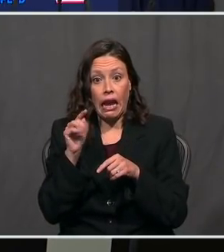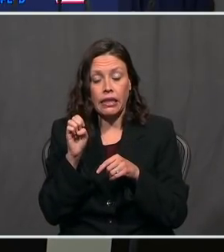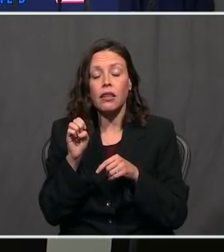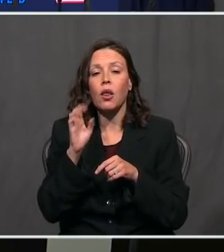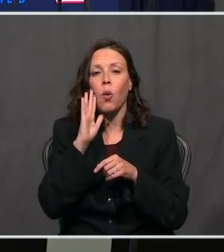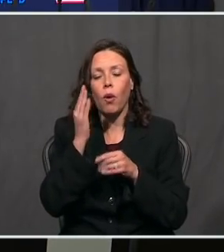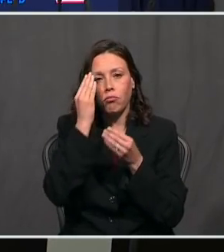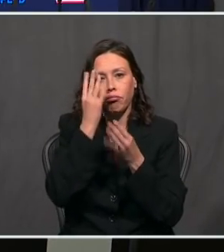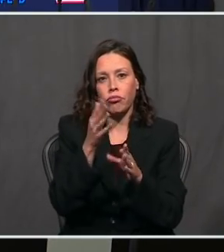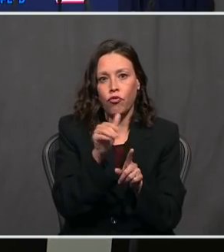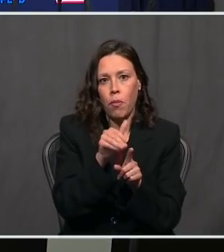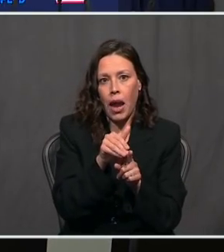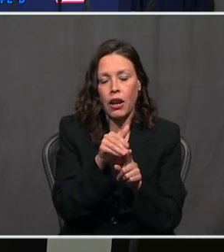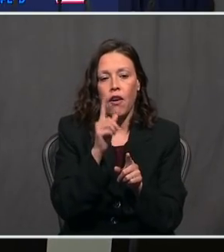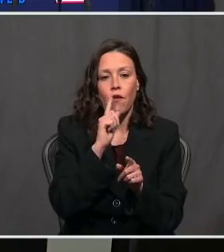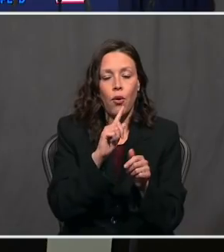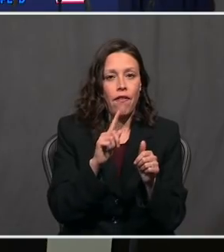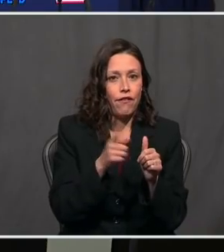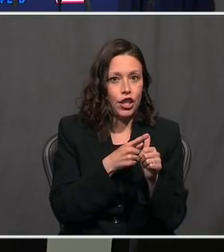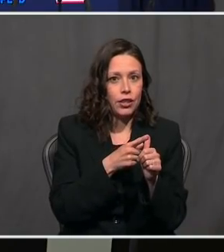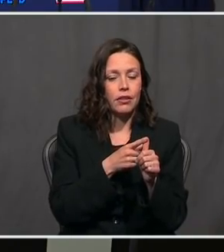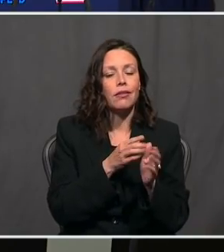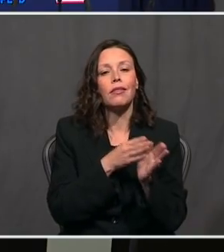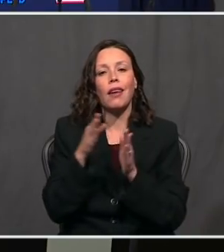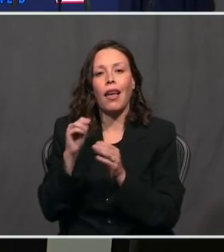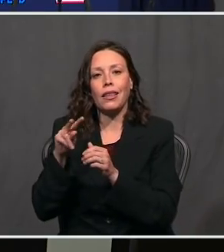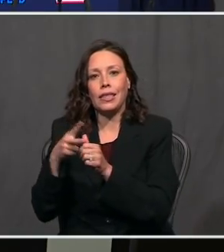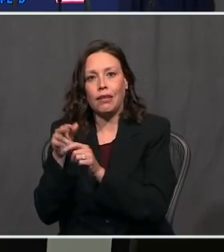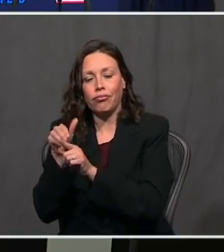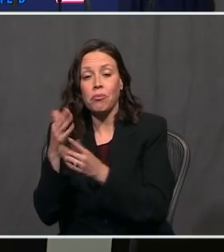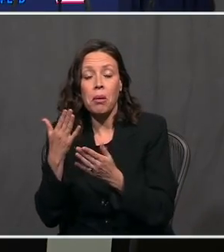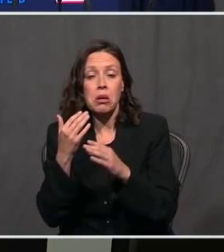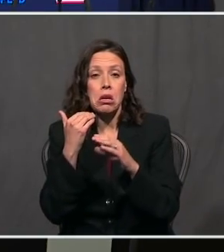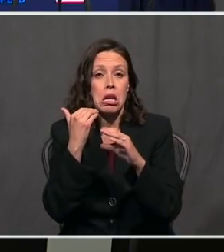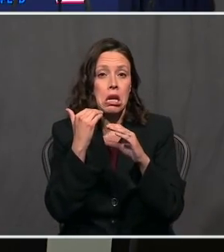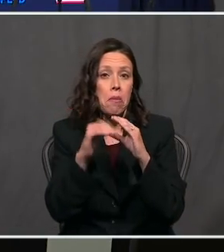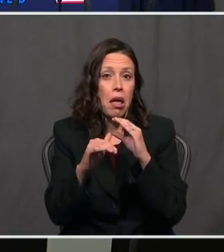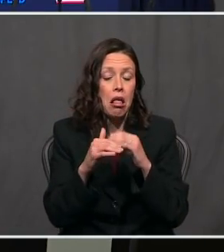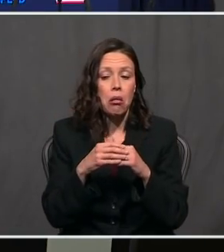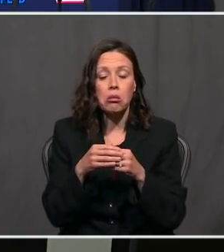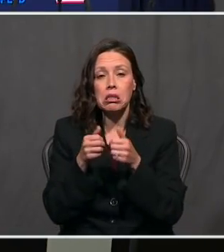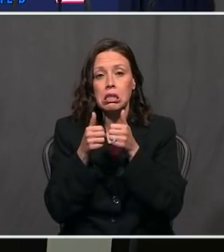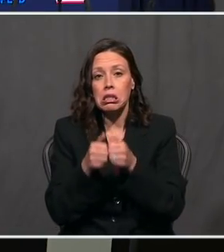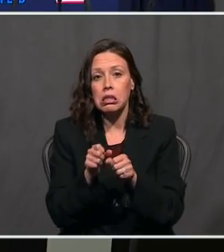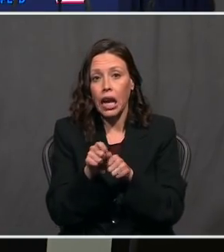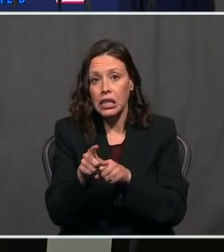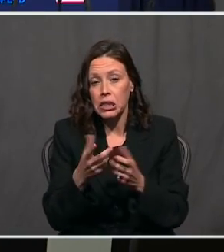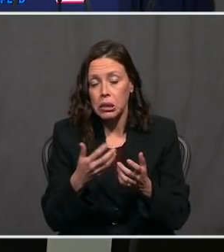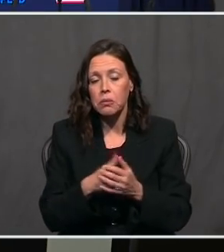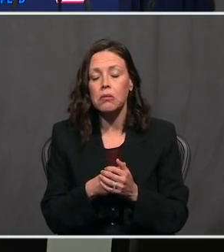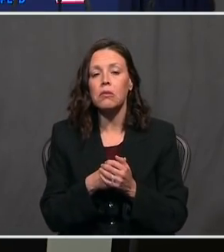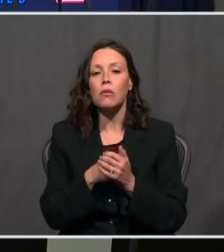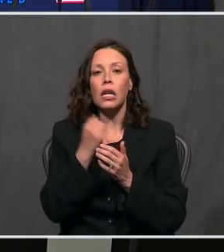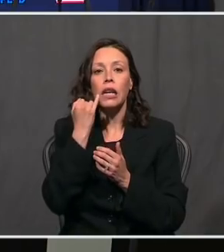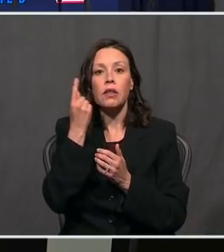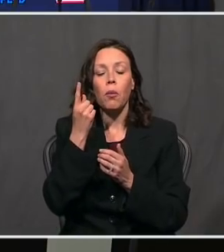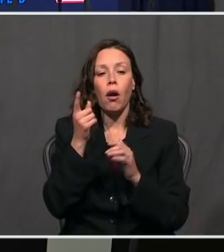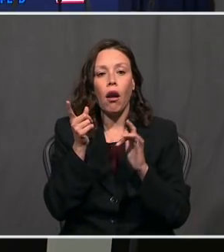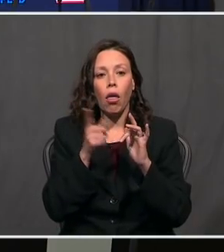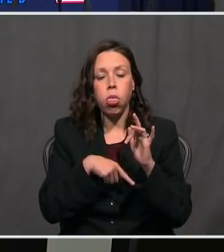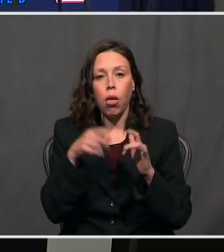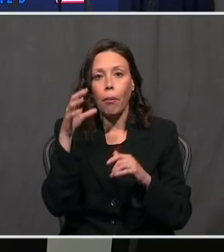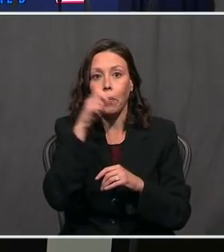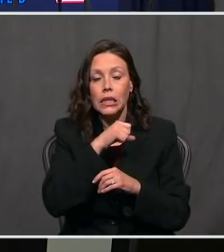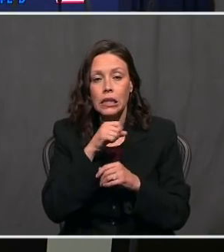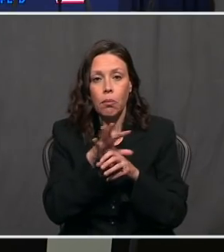scheduled appointments, both the first and the second. It'll either be emails or texts. In the case where somebody misses